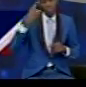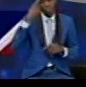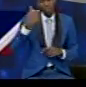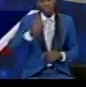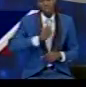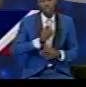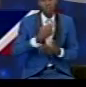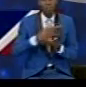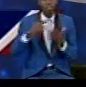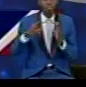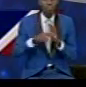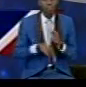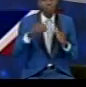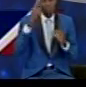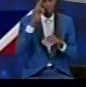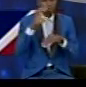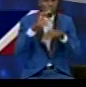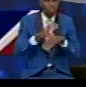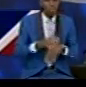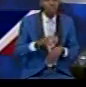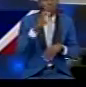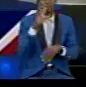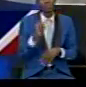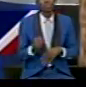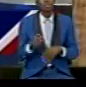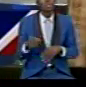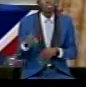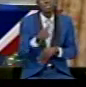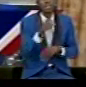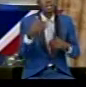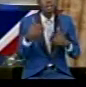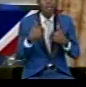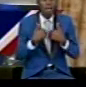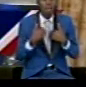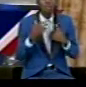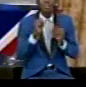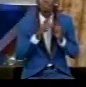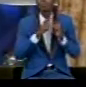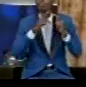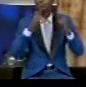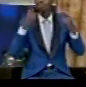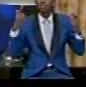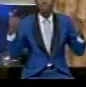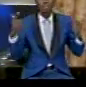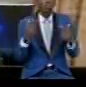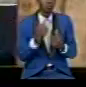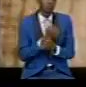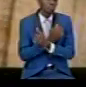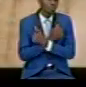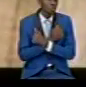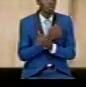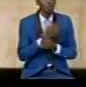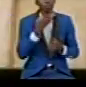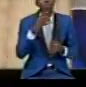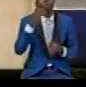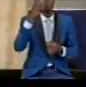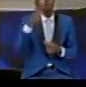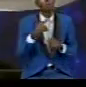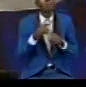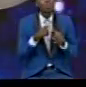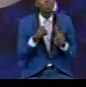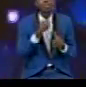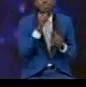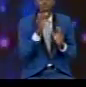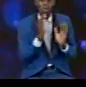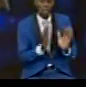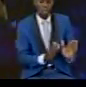rituals, for animal sacrifice. They have a great zeal of God, but not